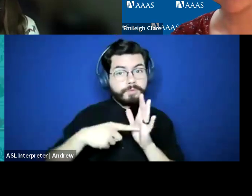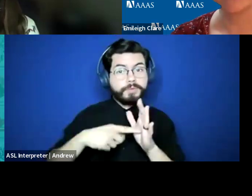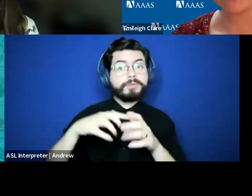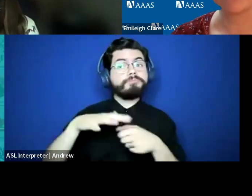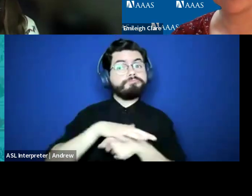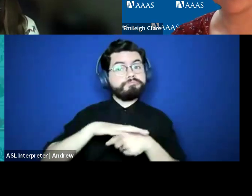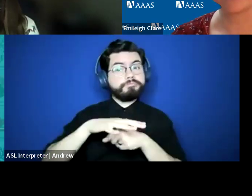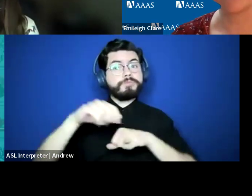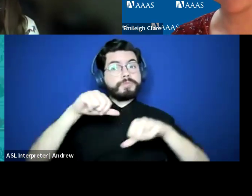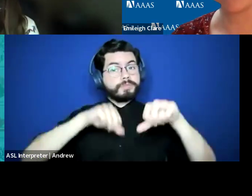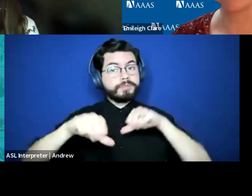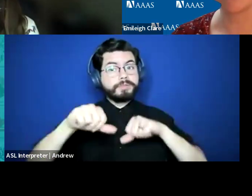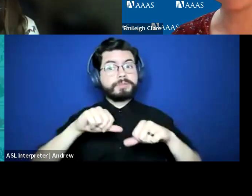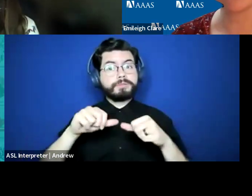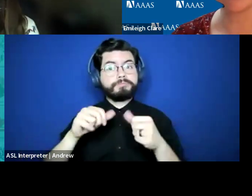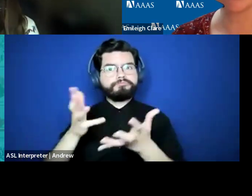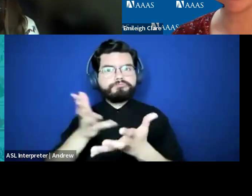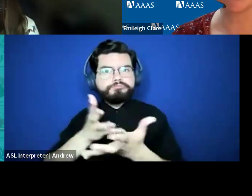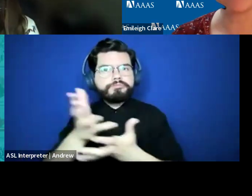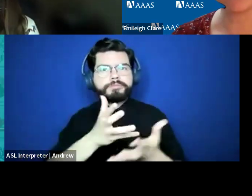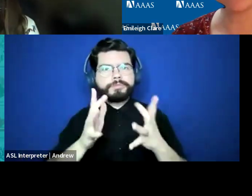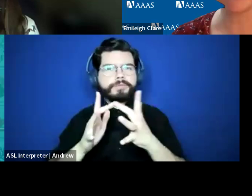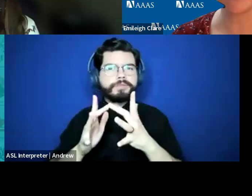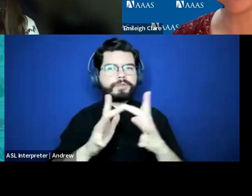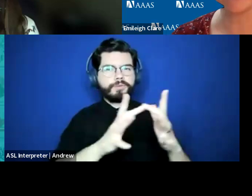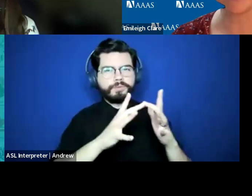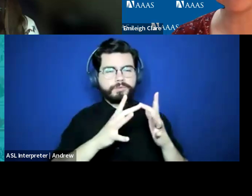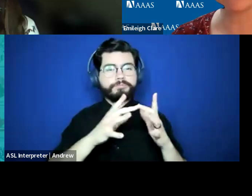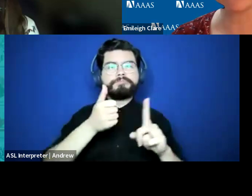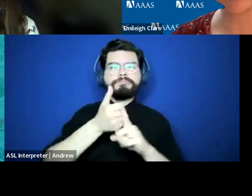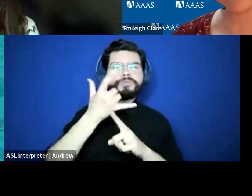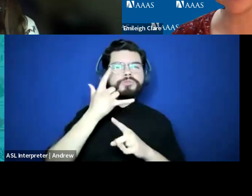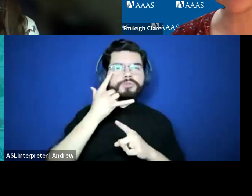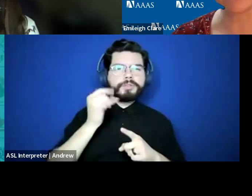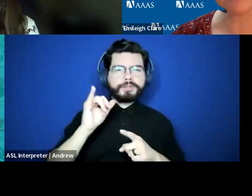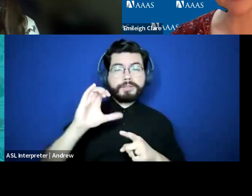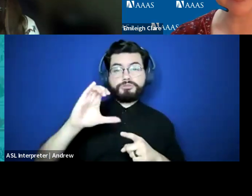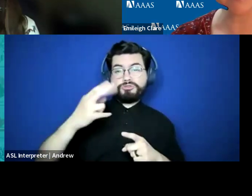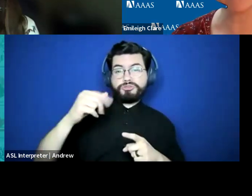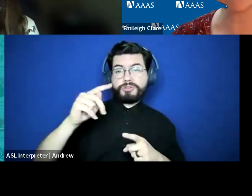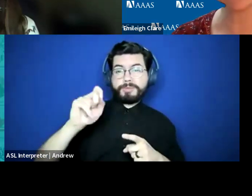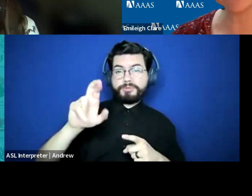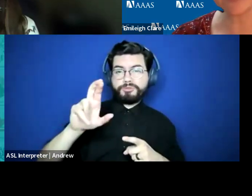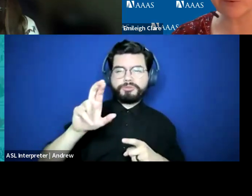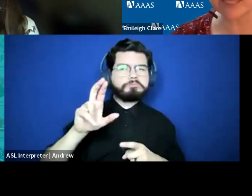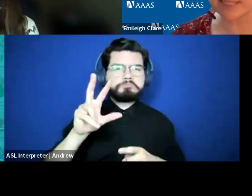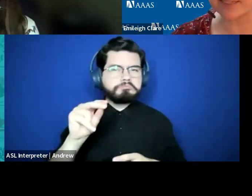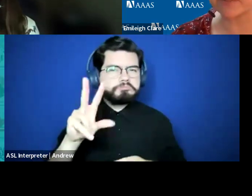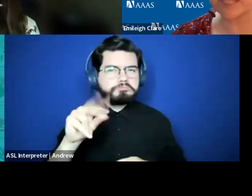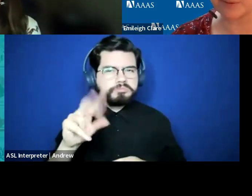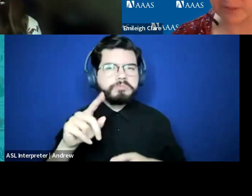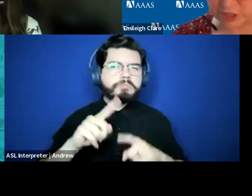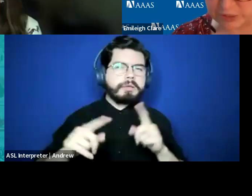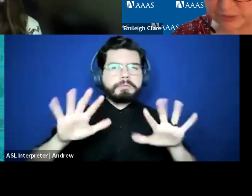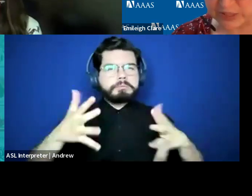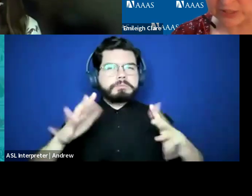engagement network. And it's not really chapters, but they kind of operate a little bit like that. They're local networks